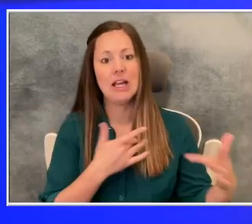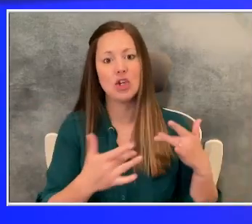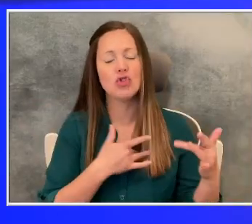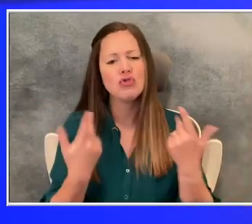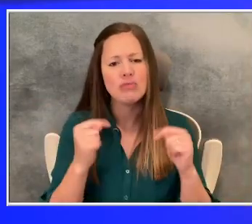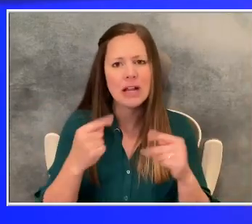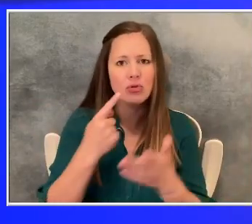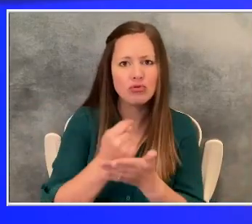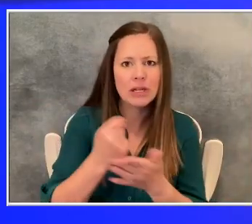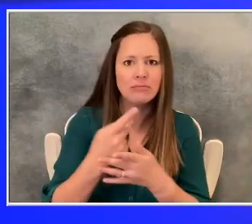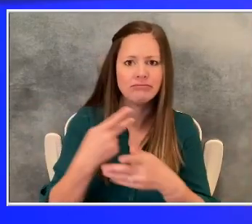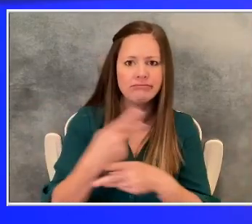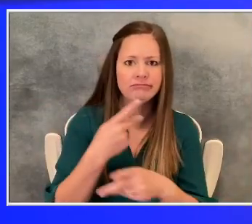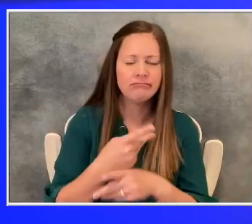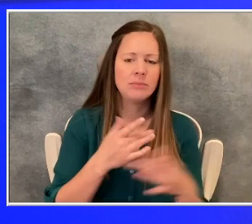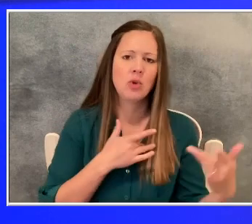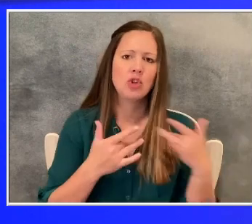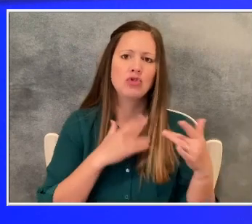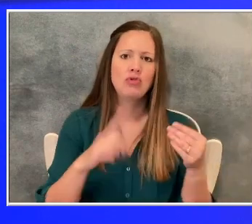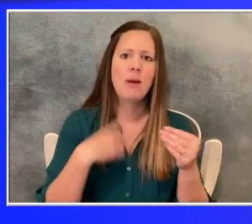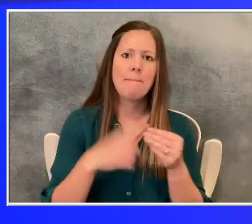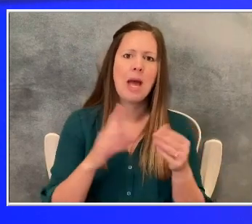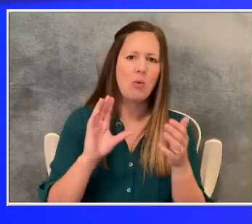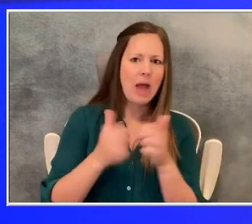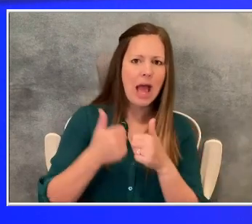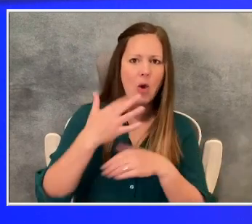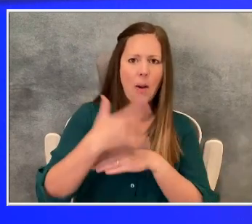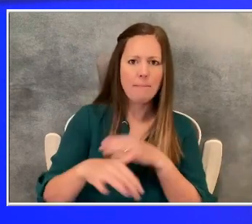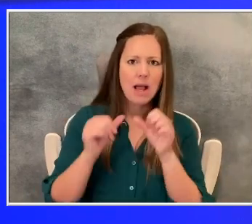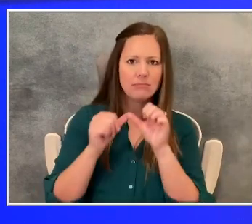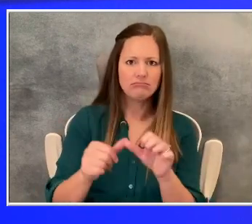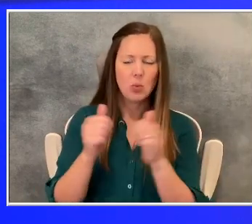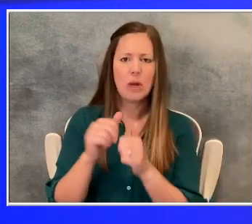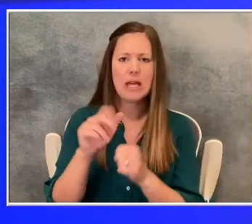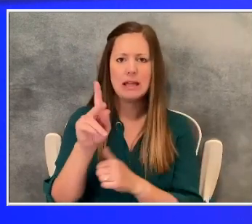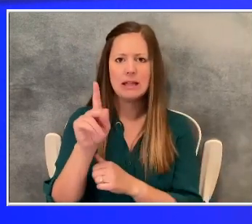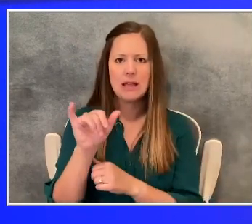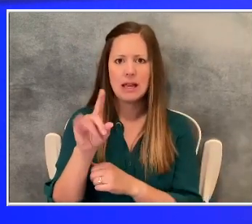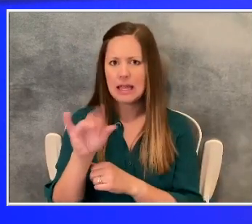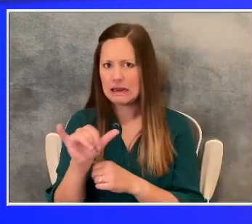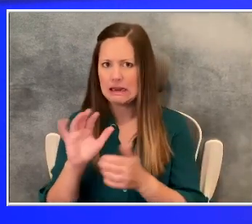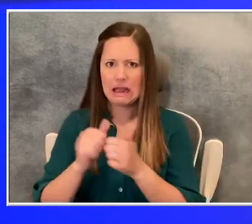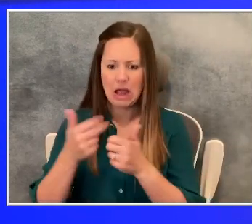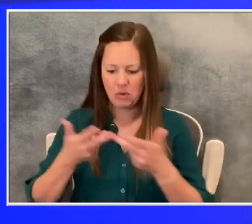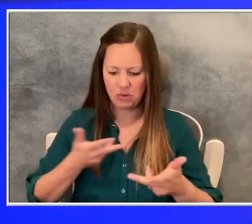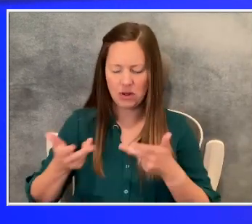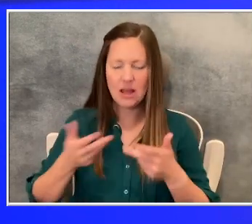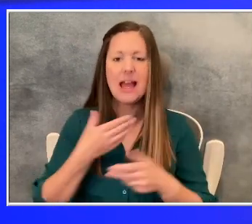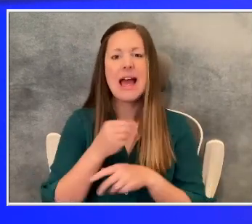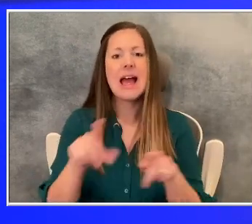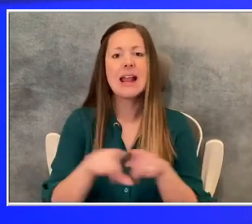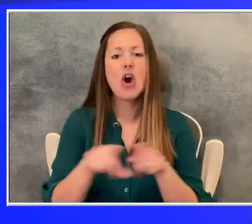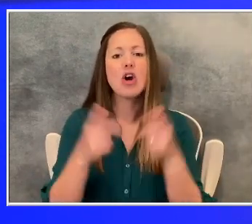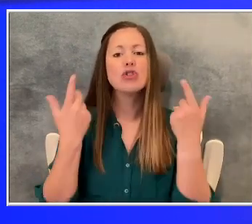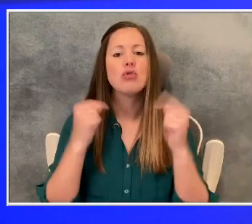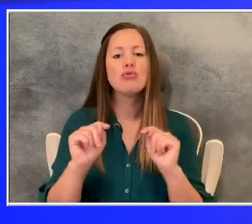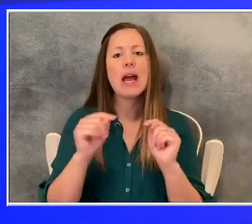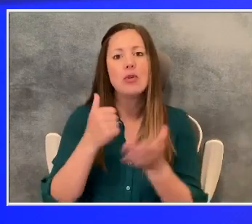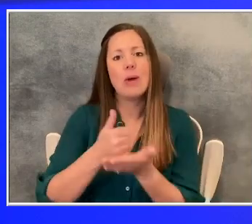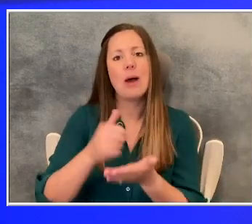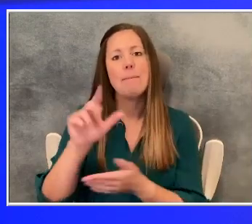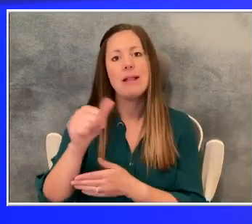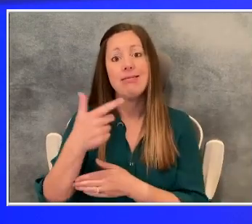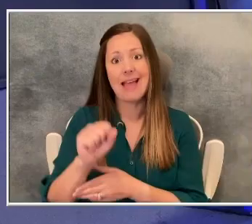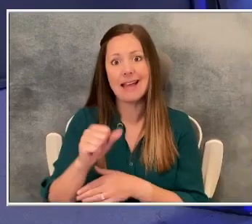blockage, you worry about maintaining blood flow to the kidney arteries and how you're going to maintain that, and also reperfuse the legs at the same